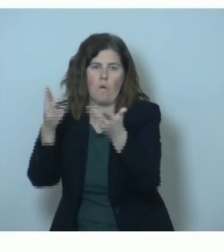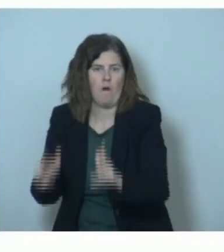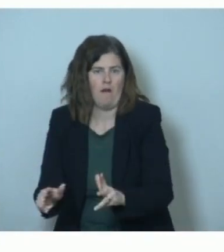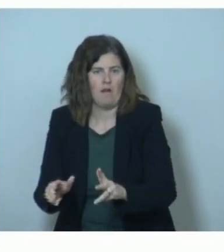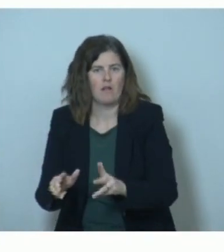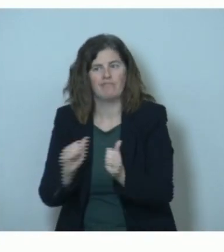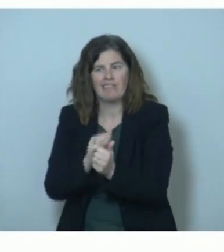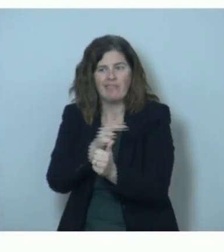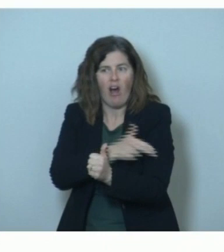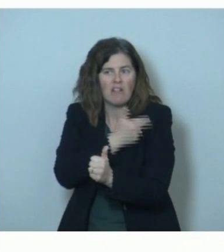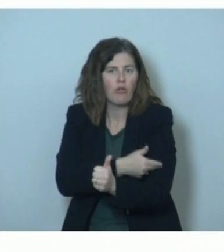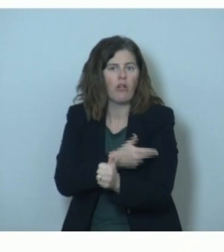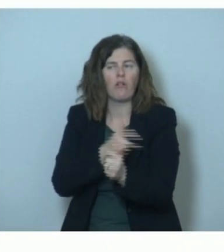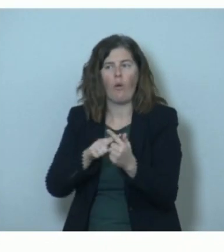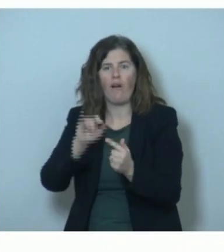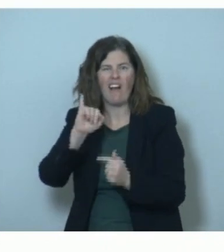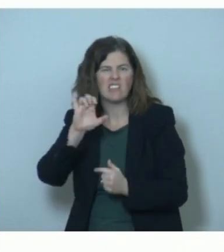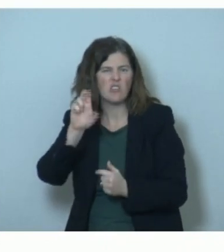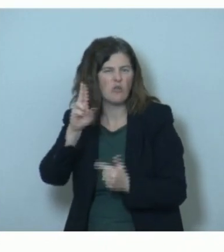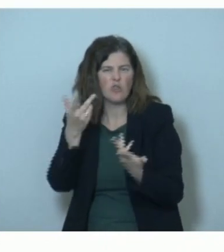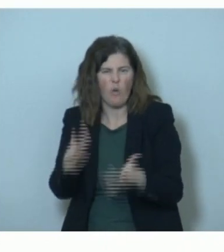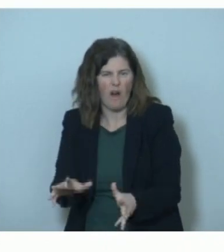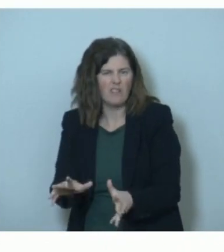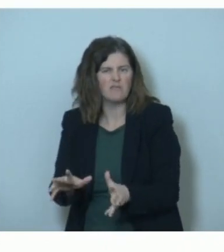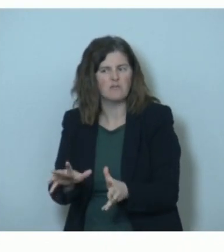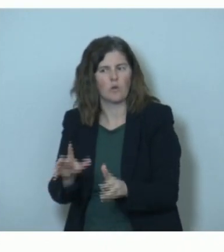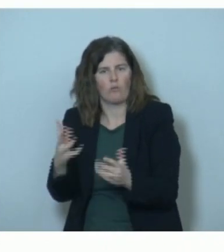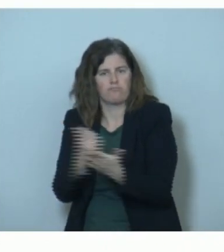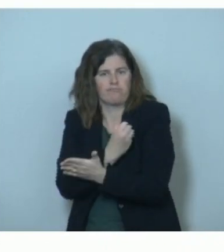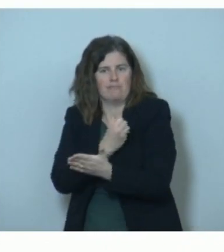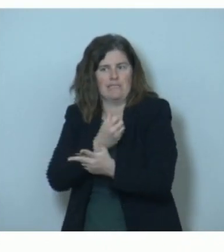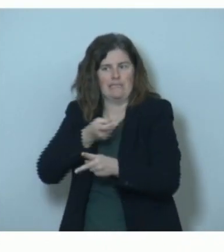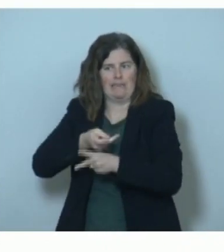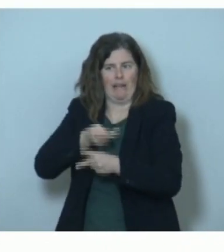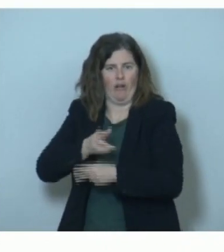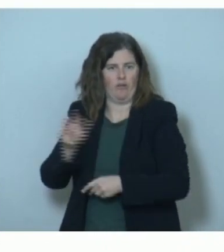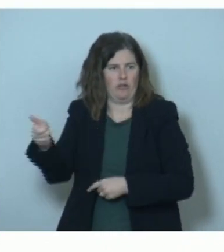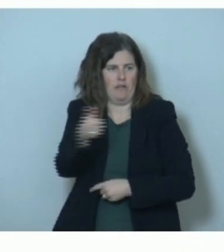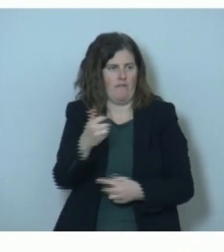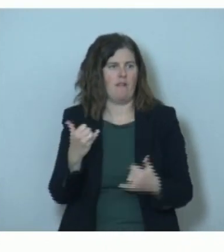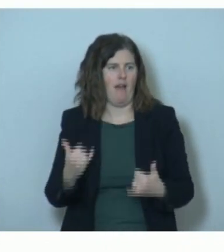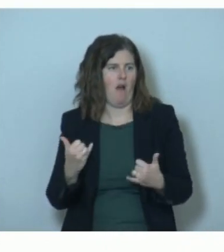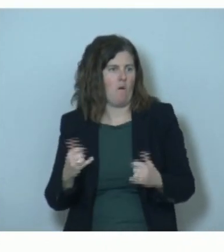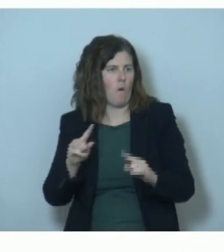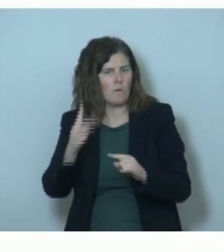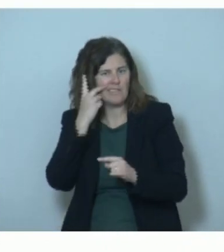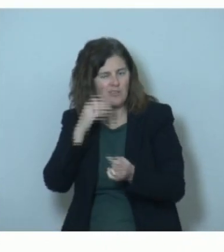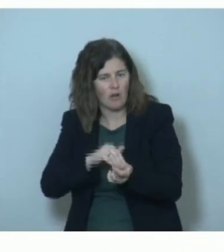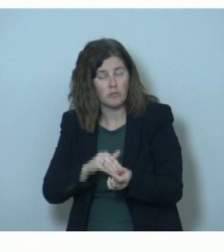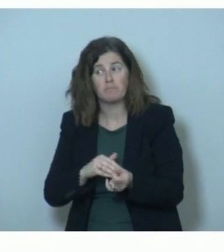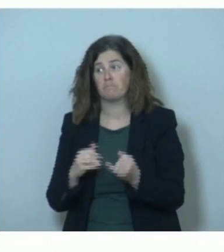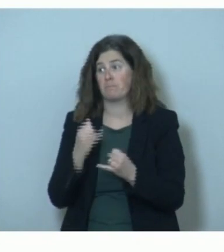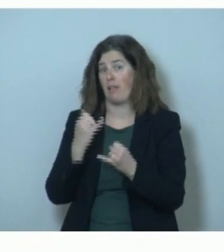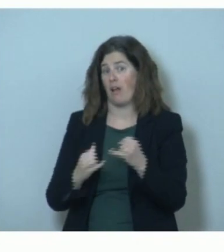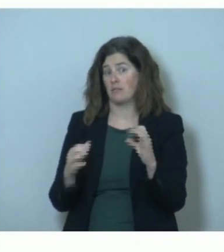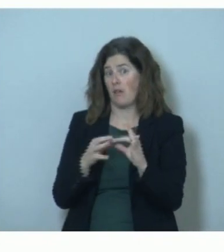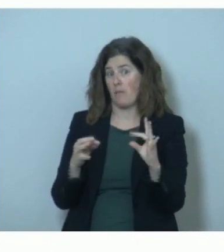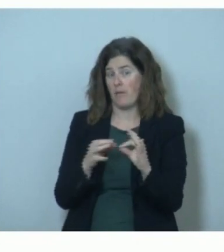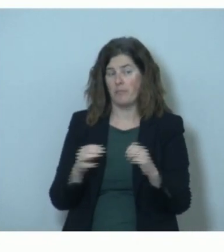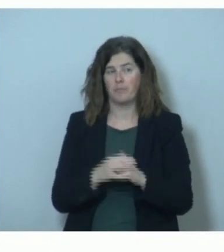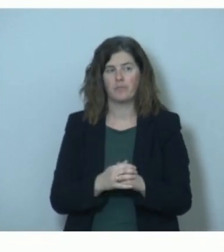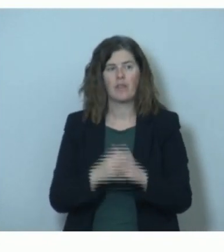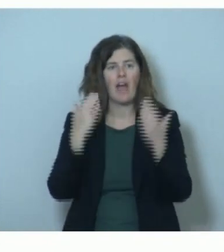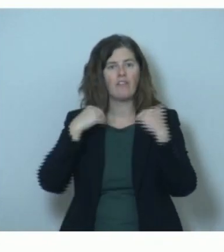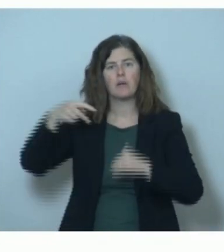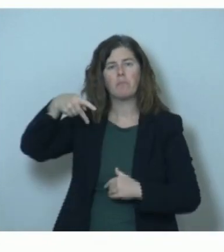the hospital or in an intensive care unit bed because that disease pattern is out of control. And lastly, we've got the